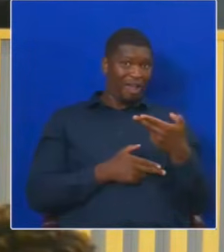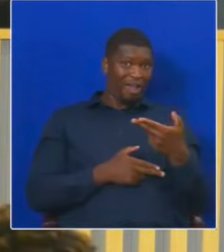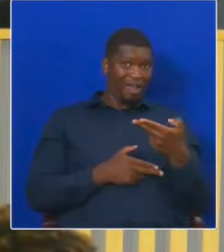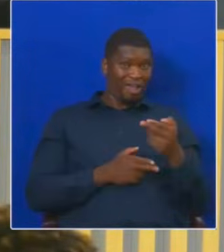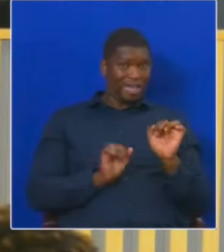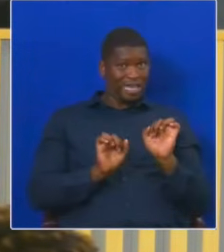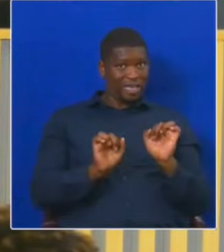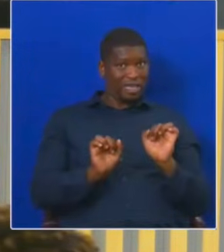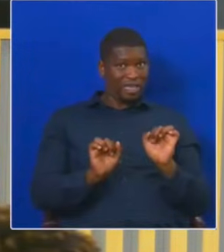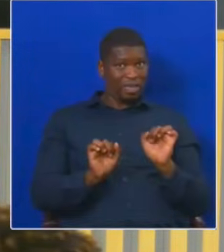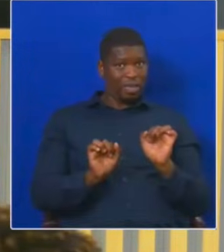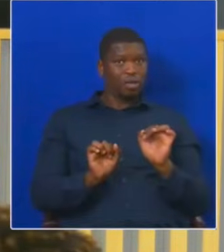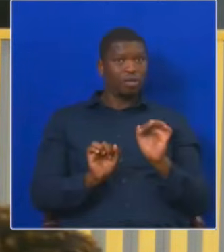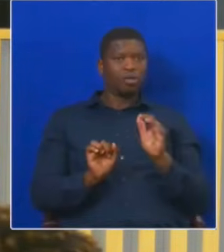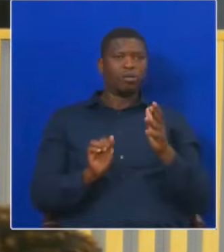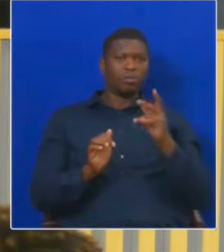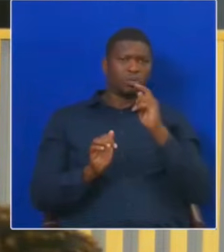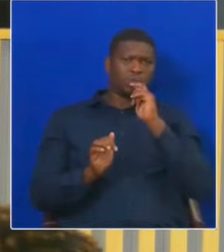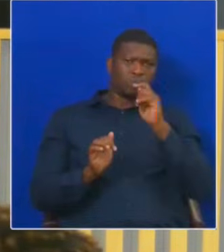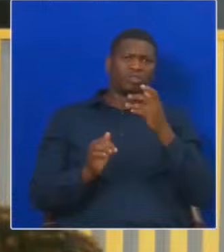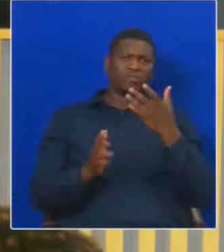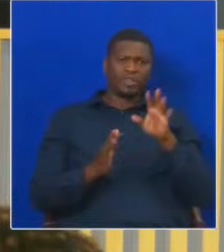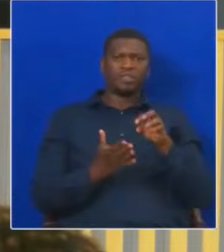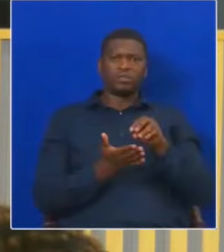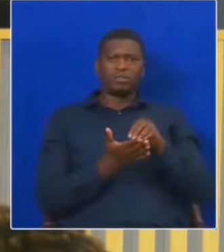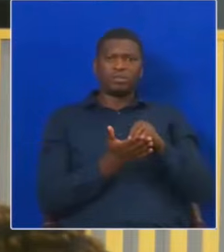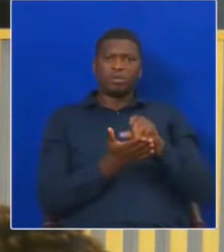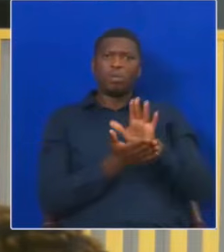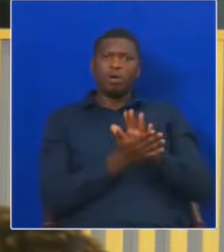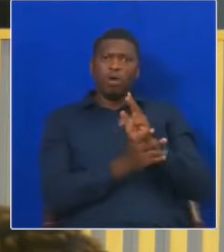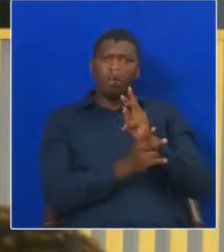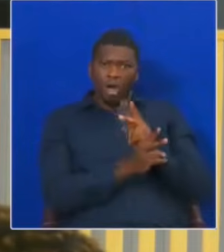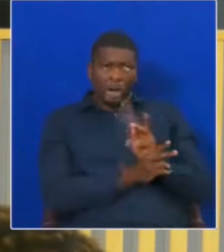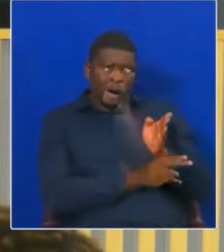booked in for ballistic testing.